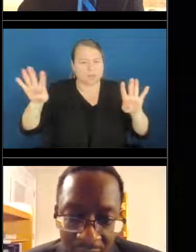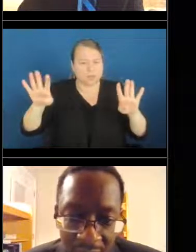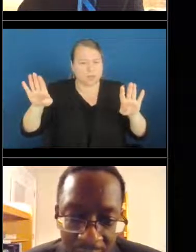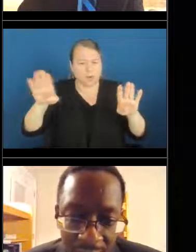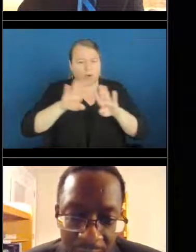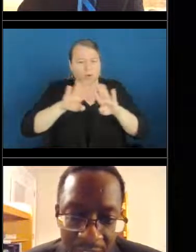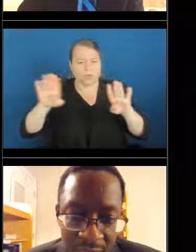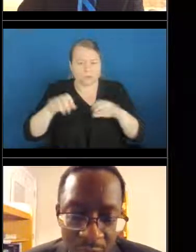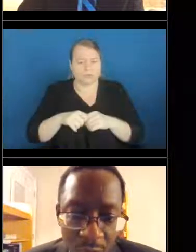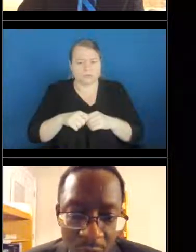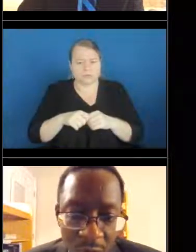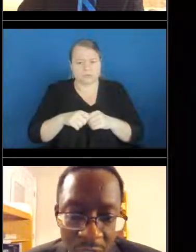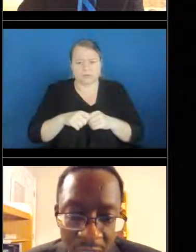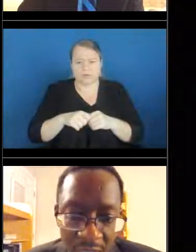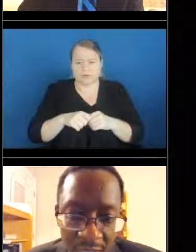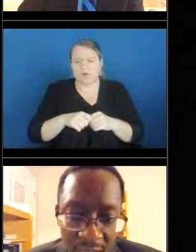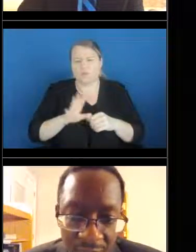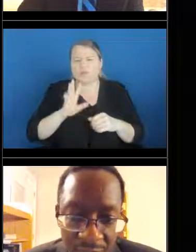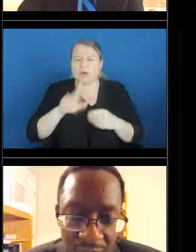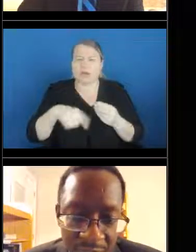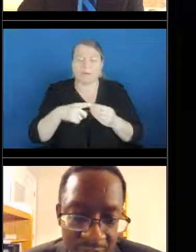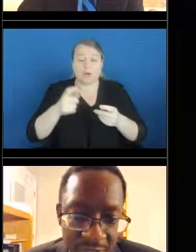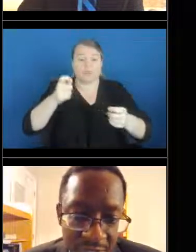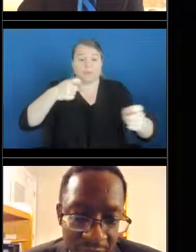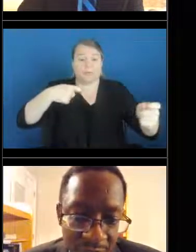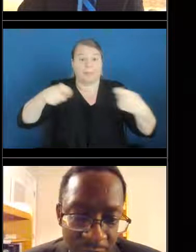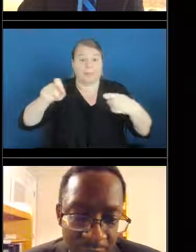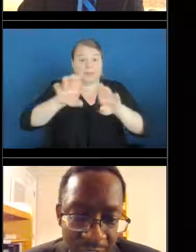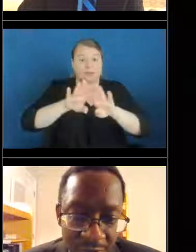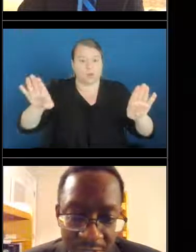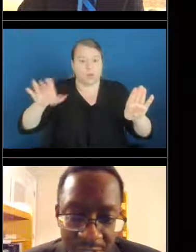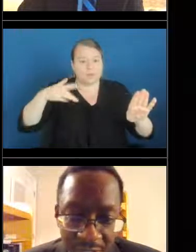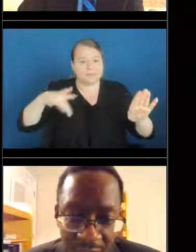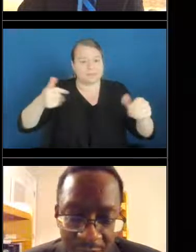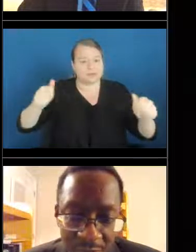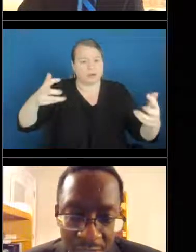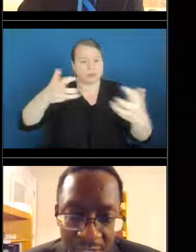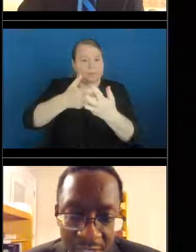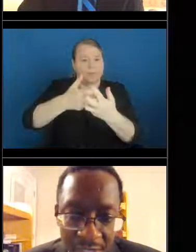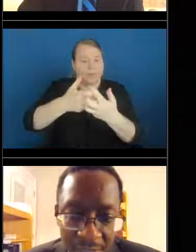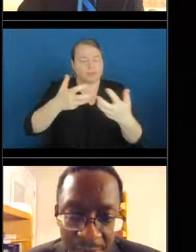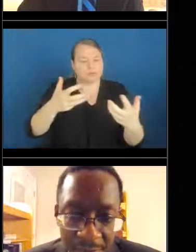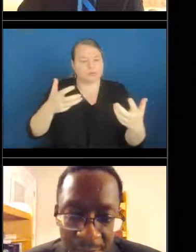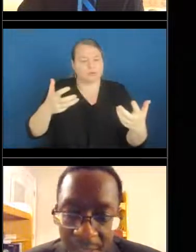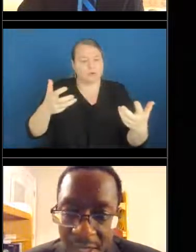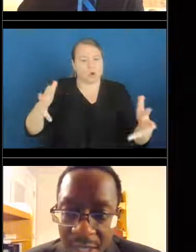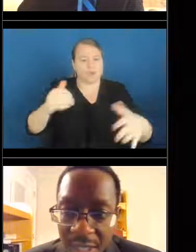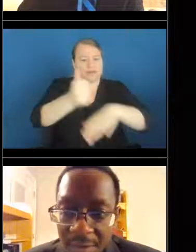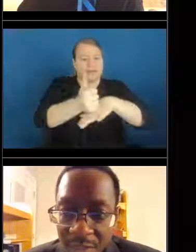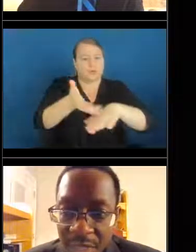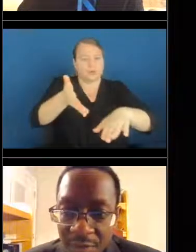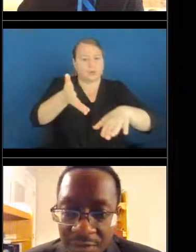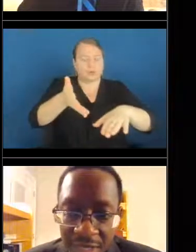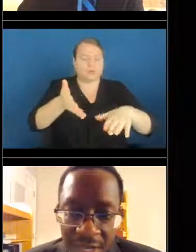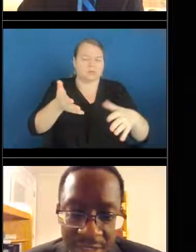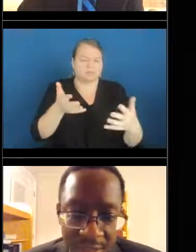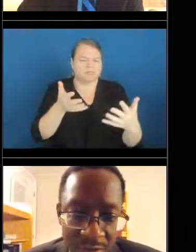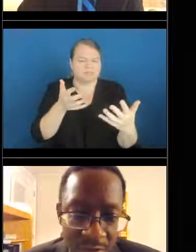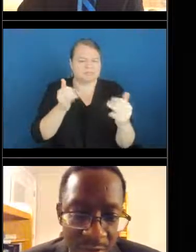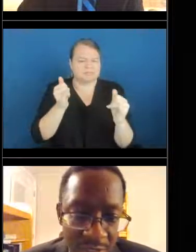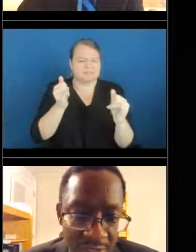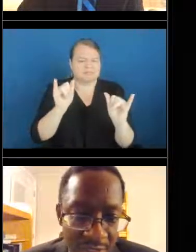about a replacement wall, we typically try to match what's there already. So I don't know